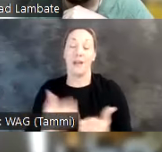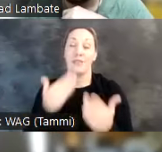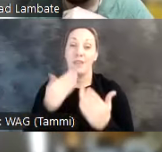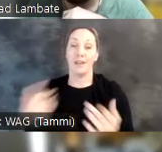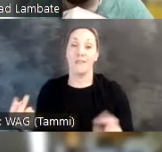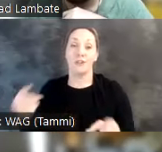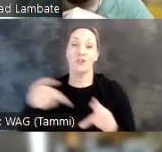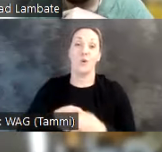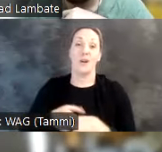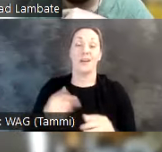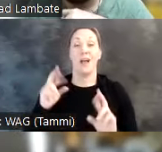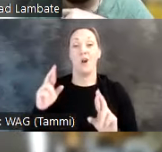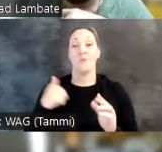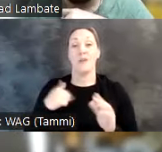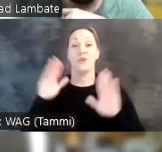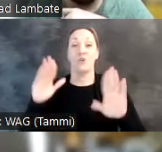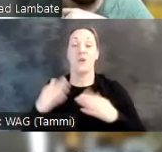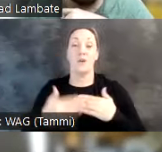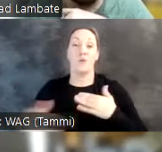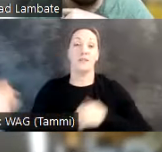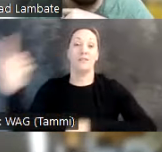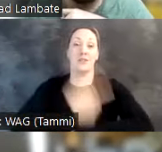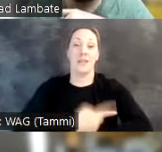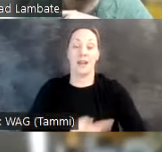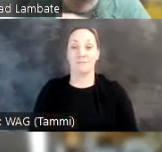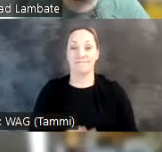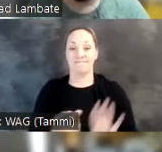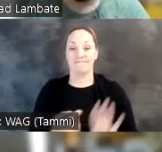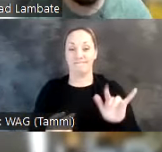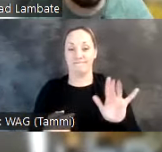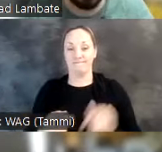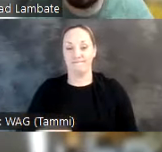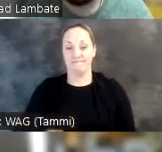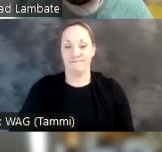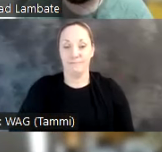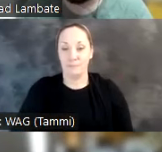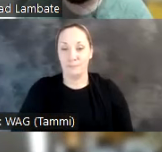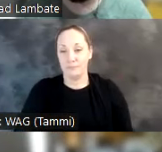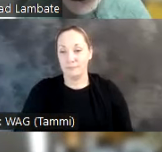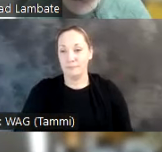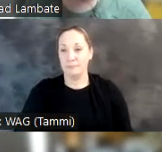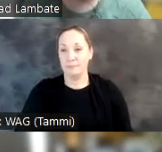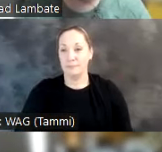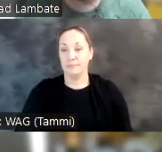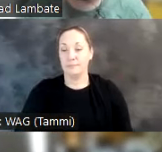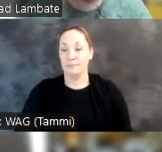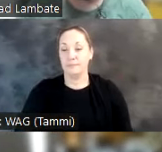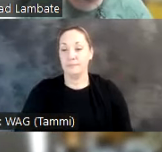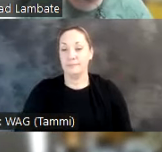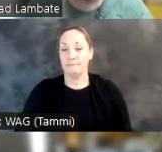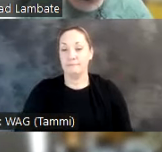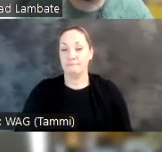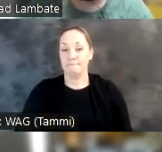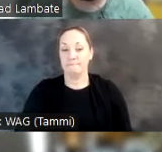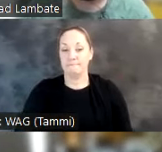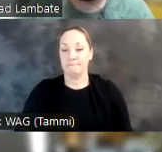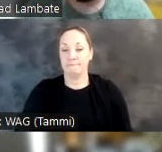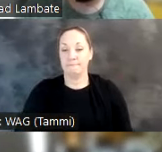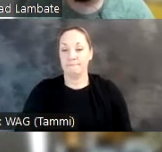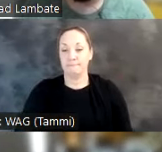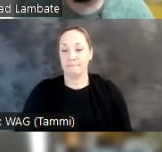hope you have a great rest of your day. Thanks, Malcolm. Thanks, everyone. Have a great day. Bye-bye.